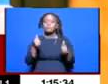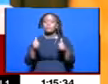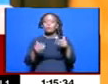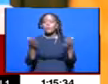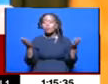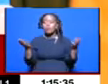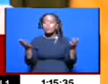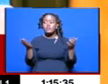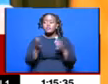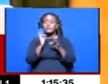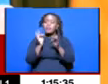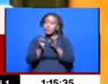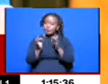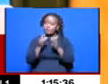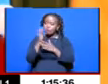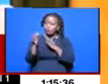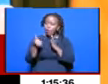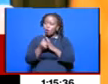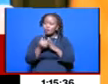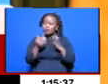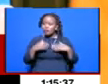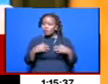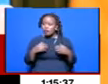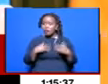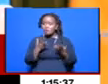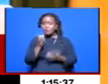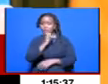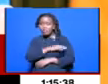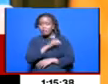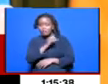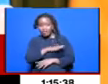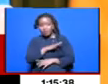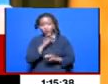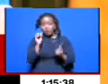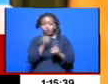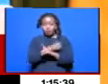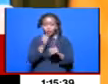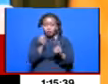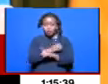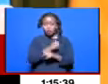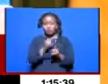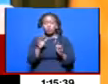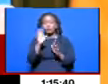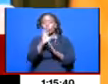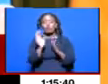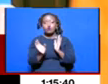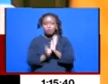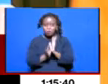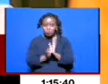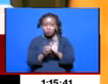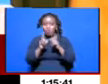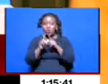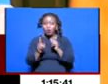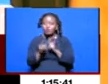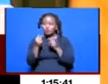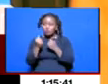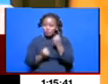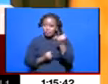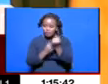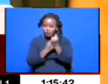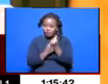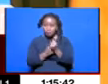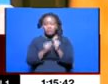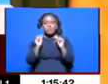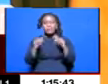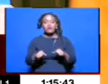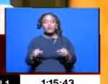the alleged the fear of violation of the Constitution, and in support thereof, they were at liberty